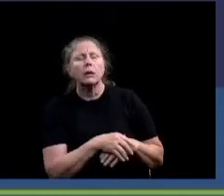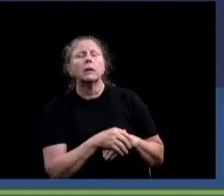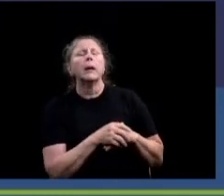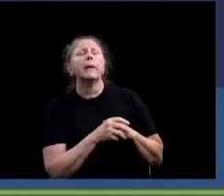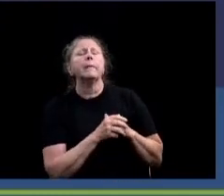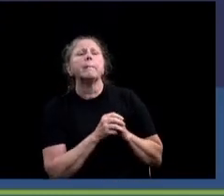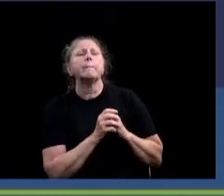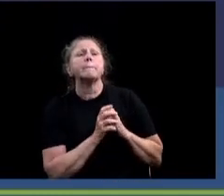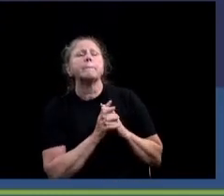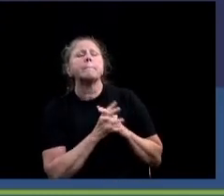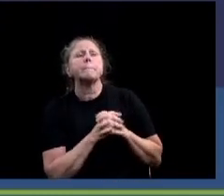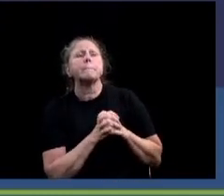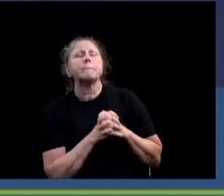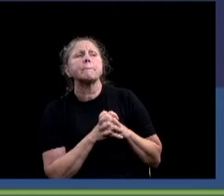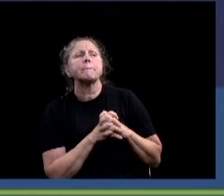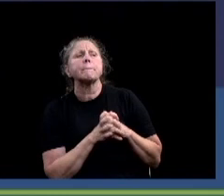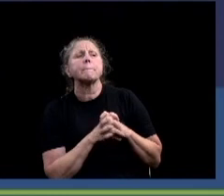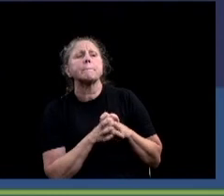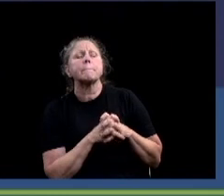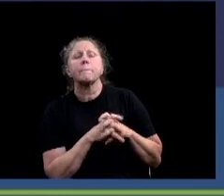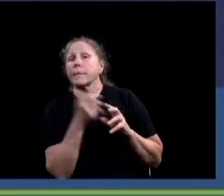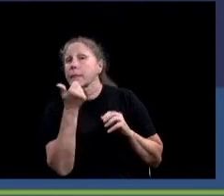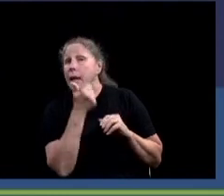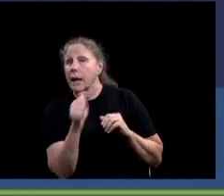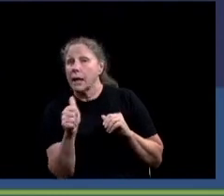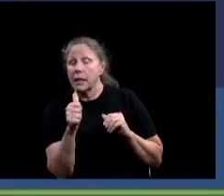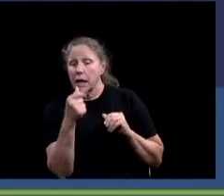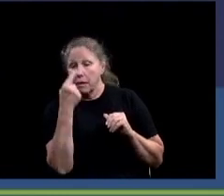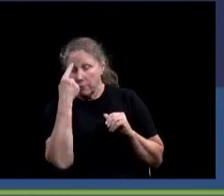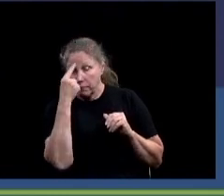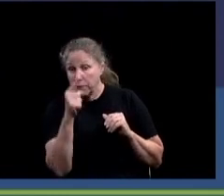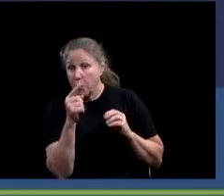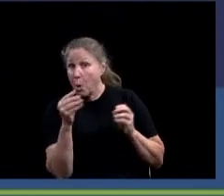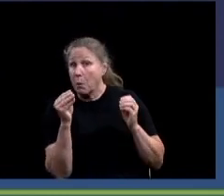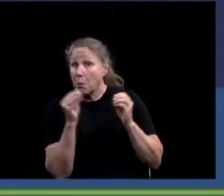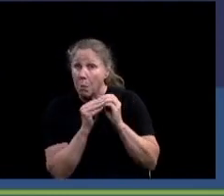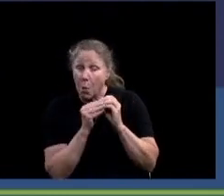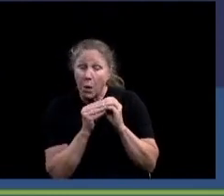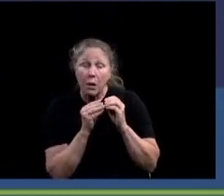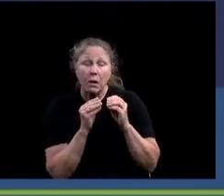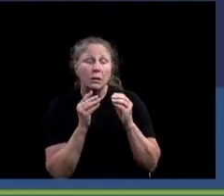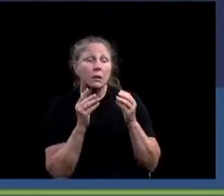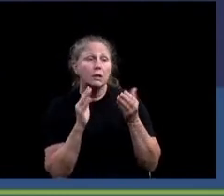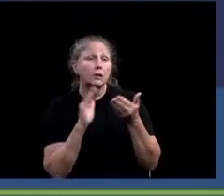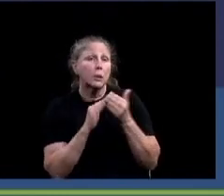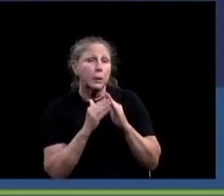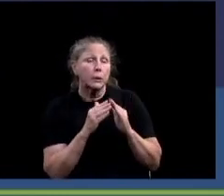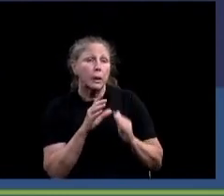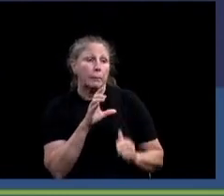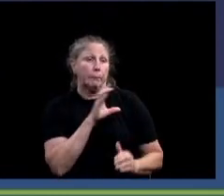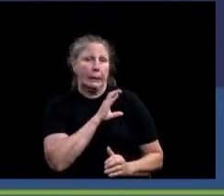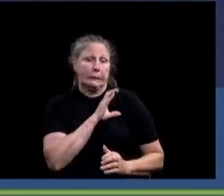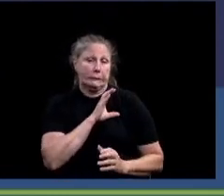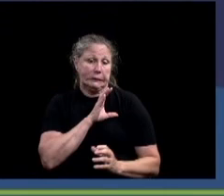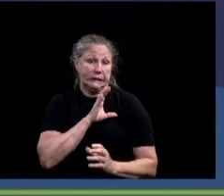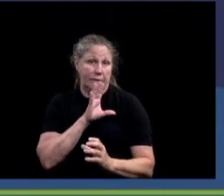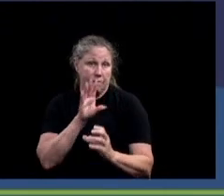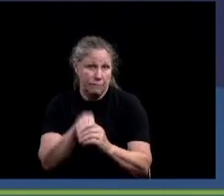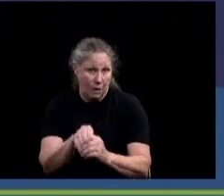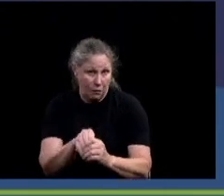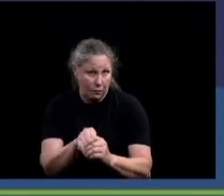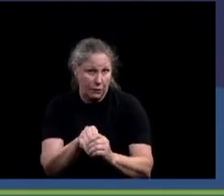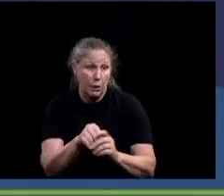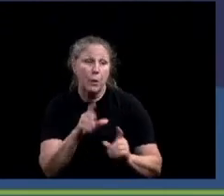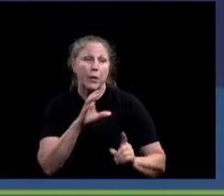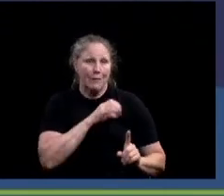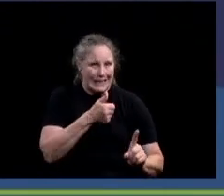opportunities for increased community policing, whereby our officers, our beat officers, get to know